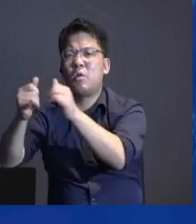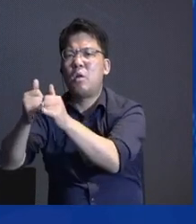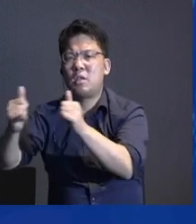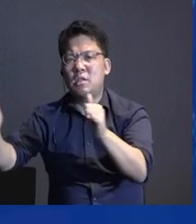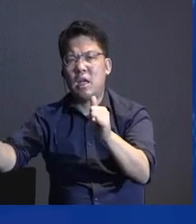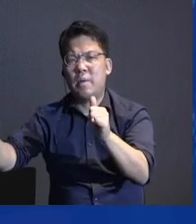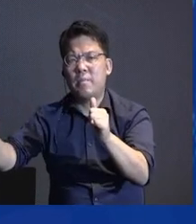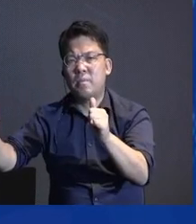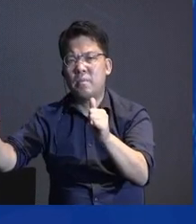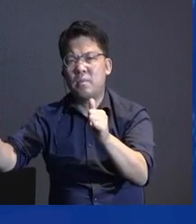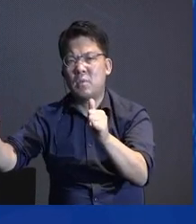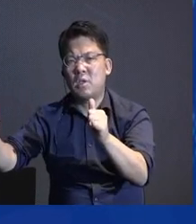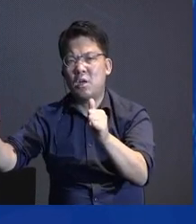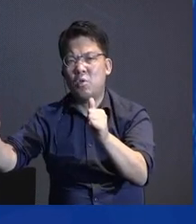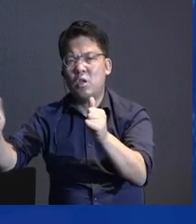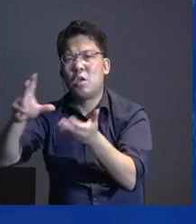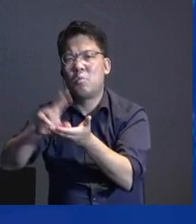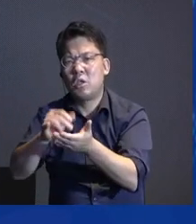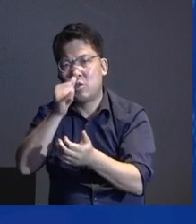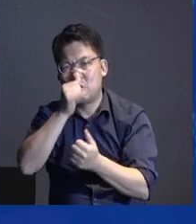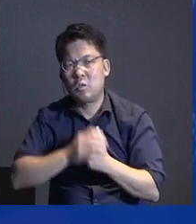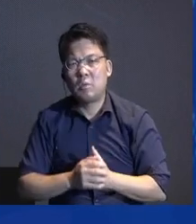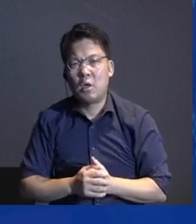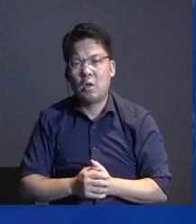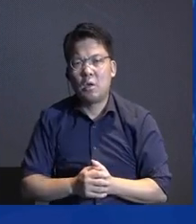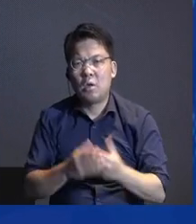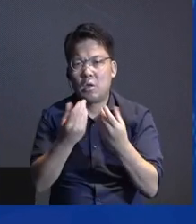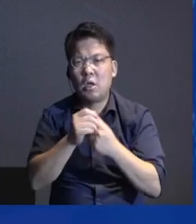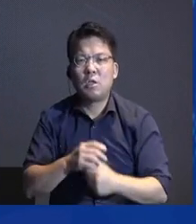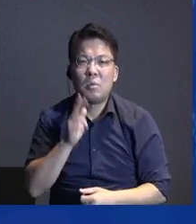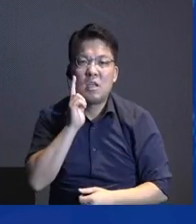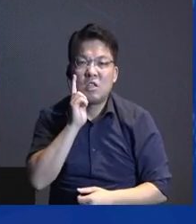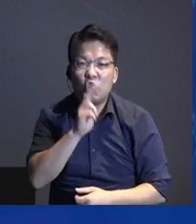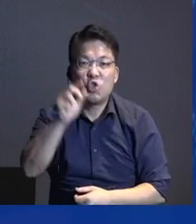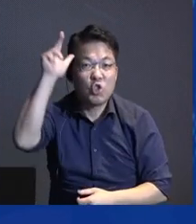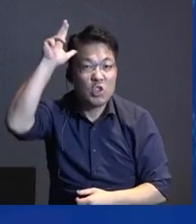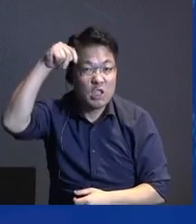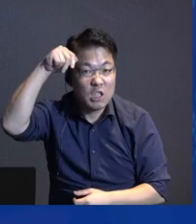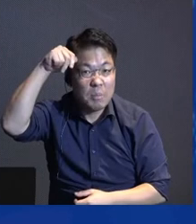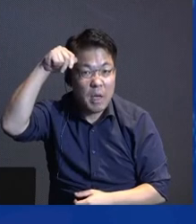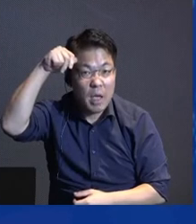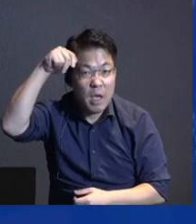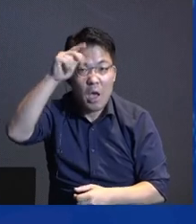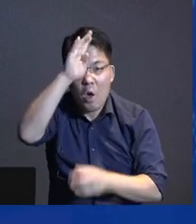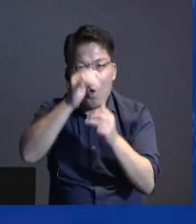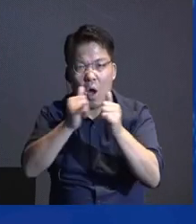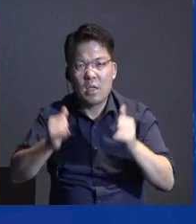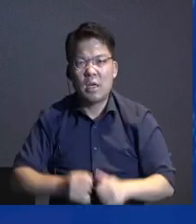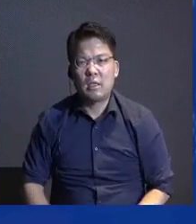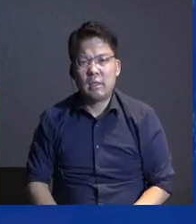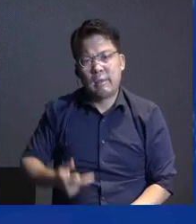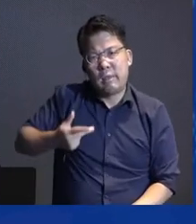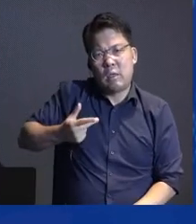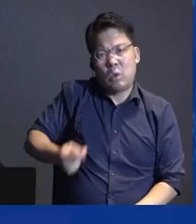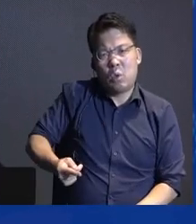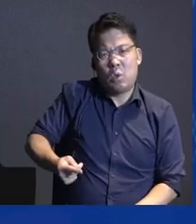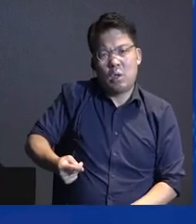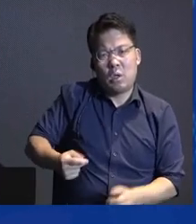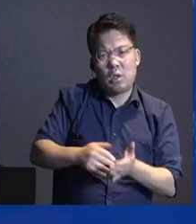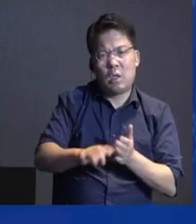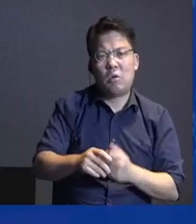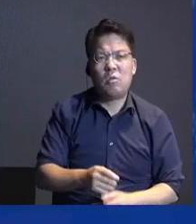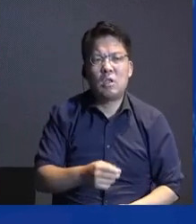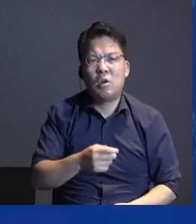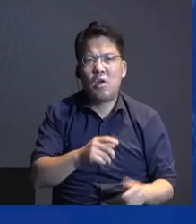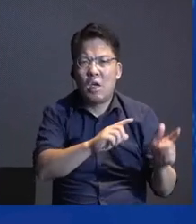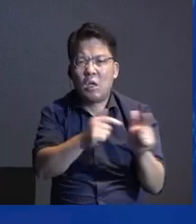As a result, a leak occurred in the room downstairs, and many complaints were filed against